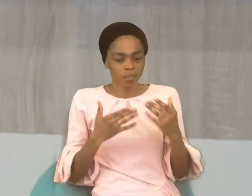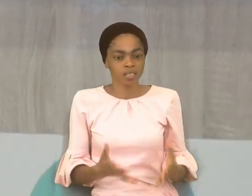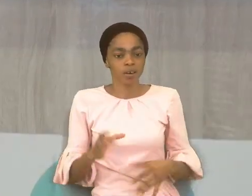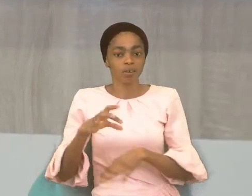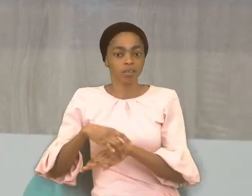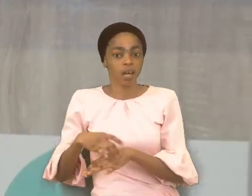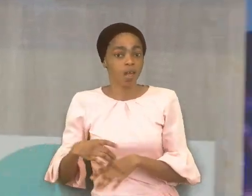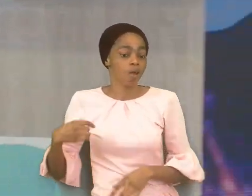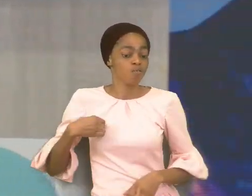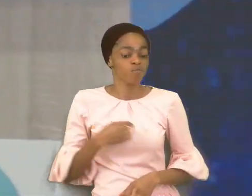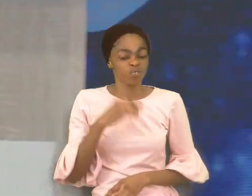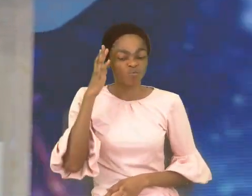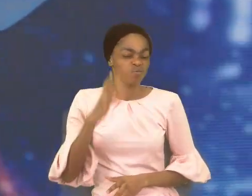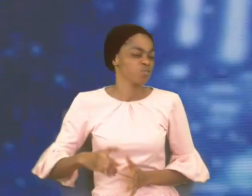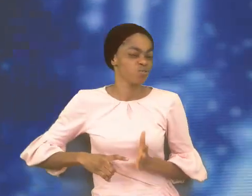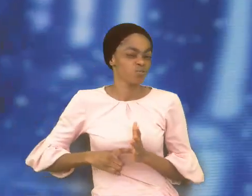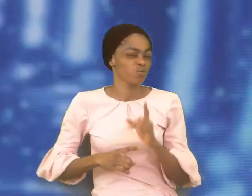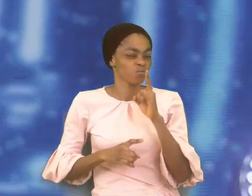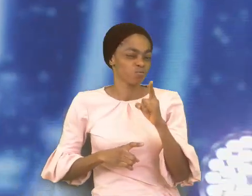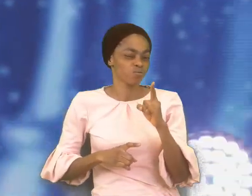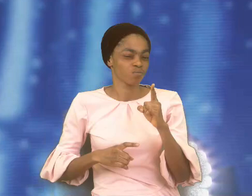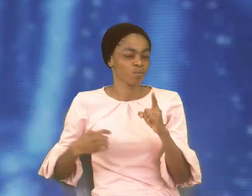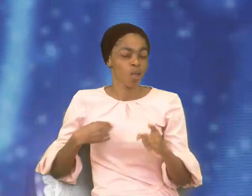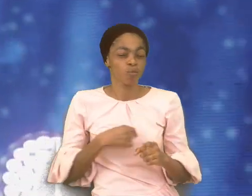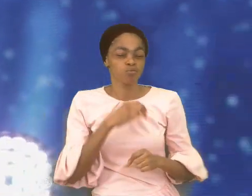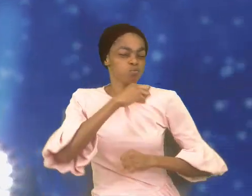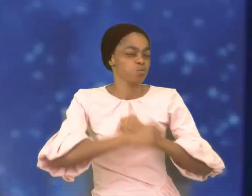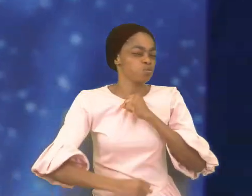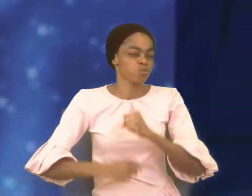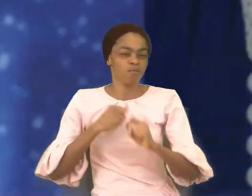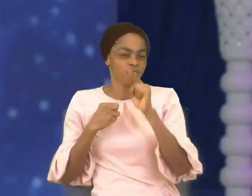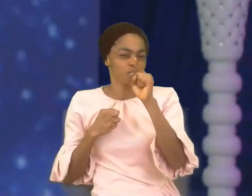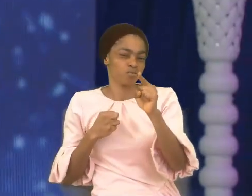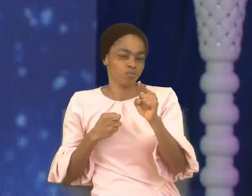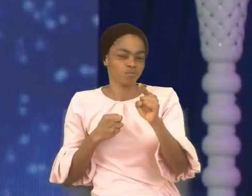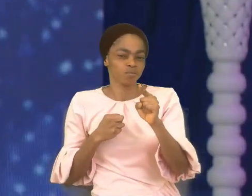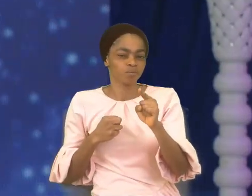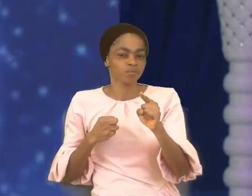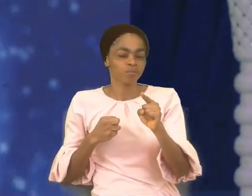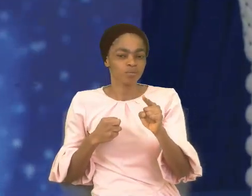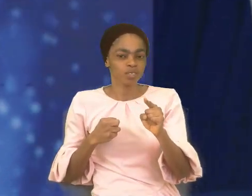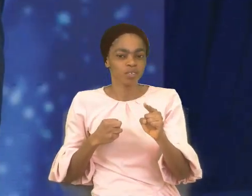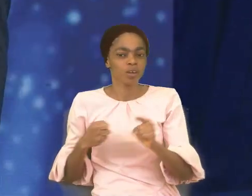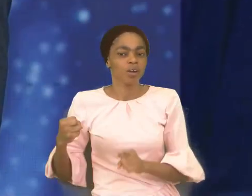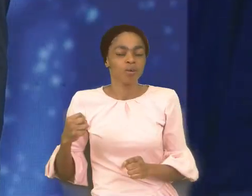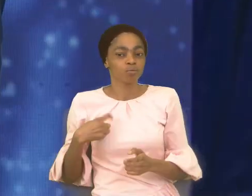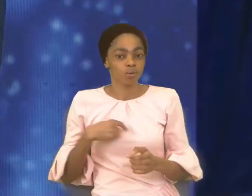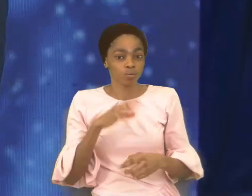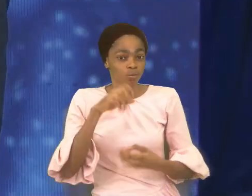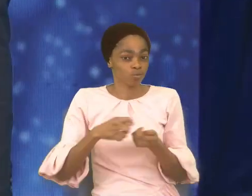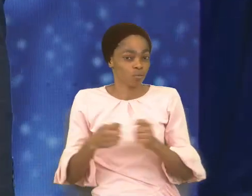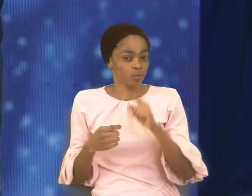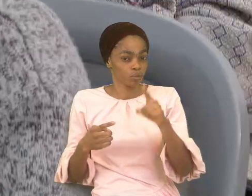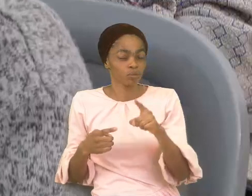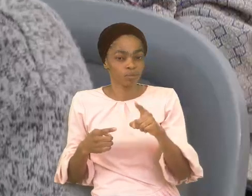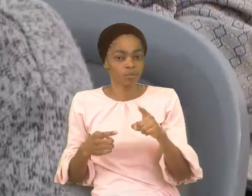pepper on your face. You'll never forget. Your faith will compel them to